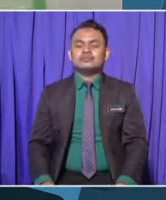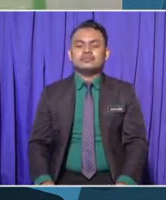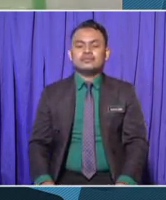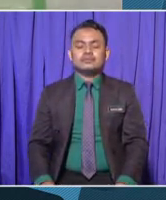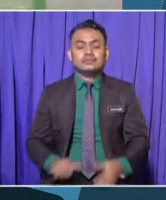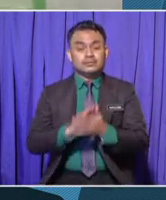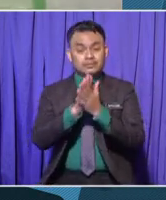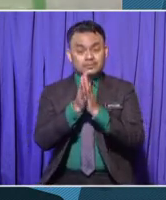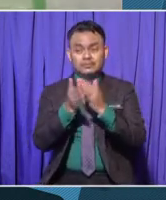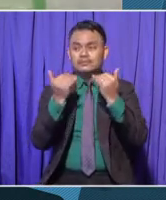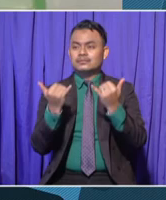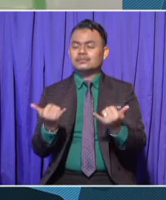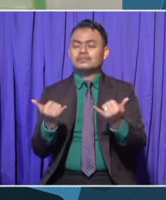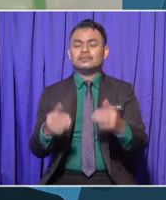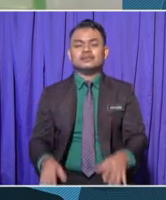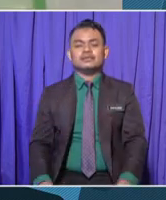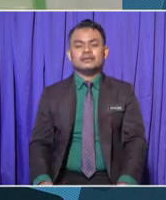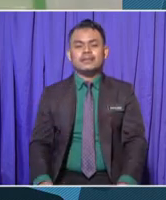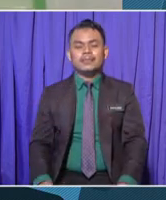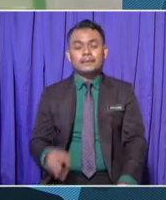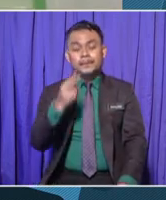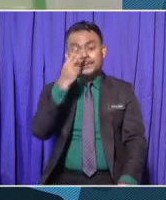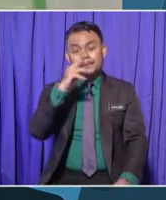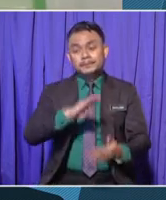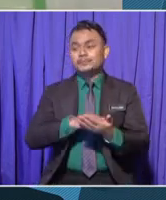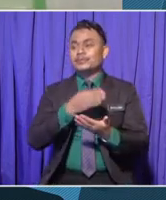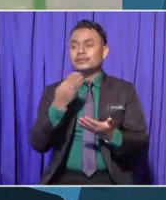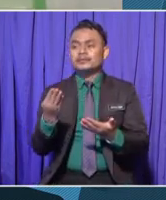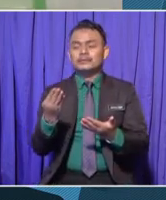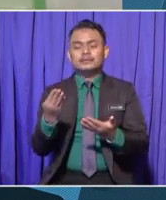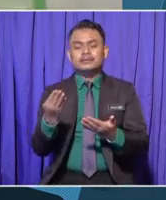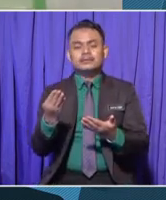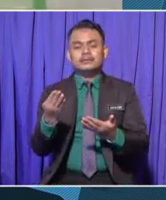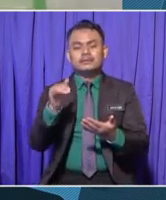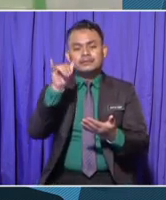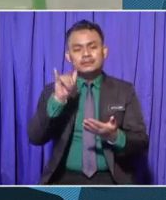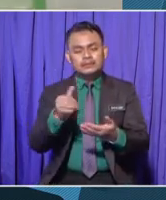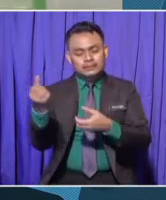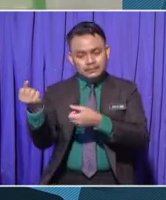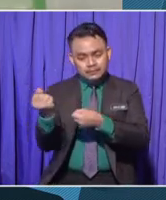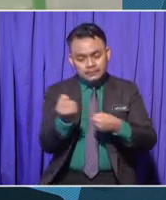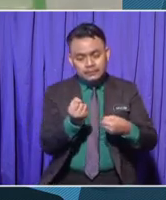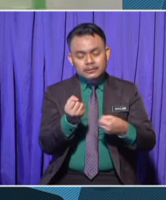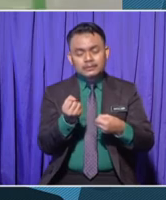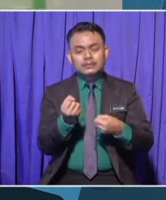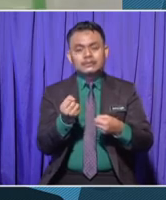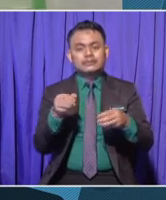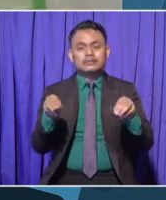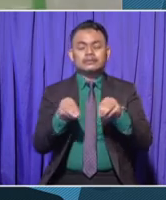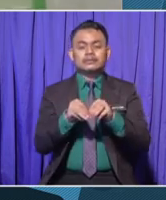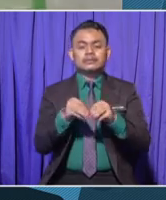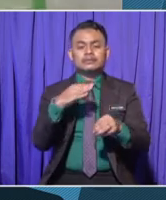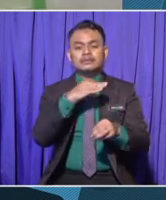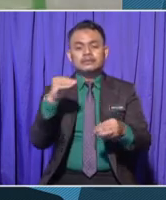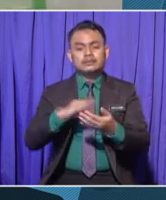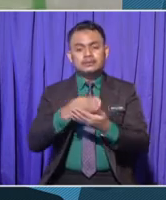So now, we look at objects that are attracted to magnets and objects